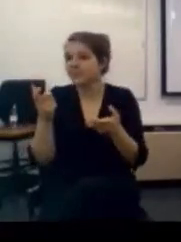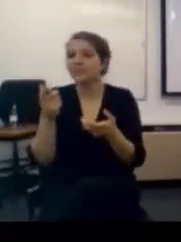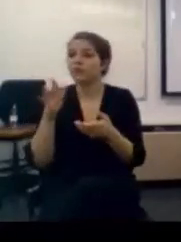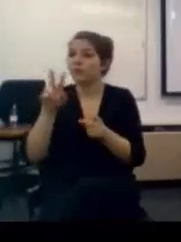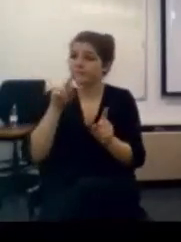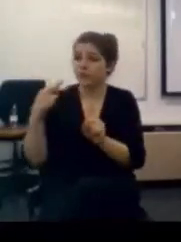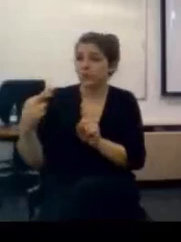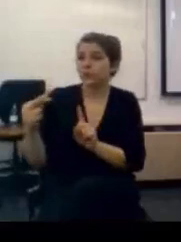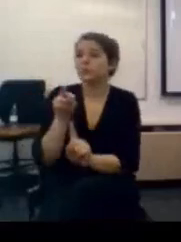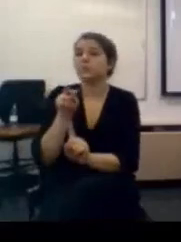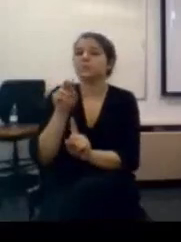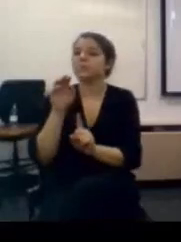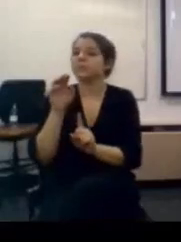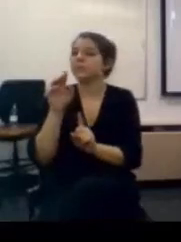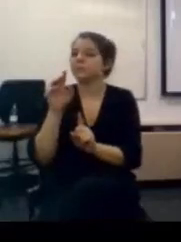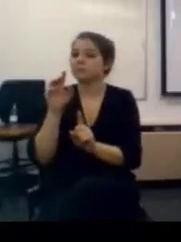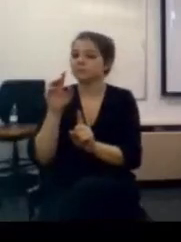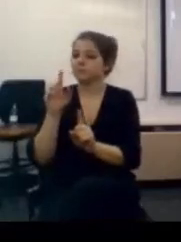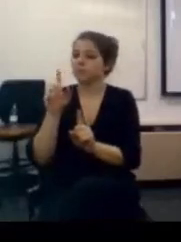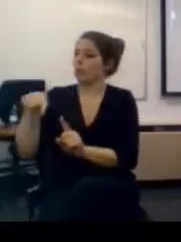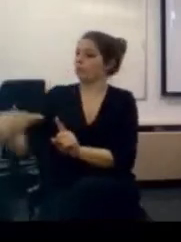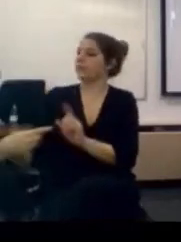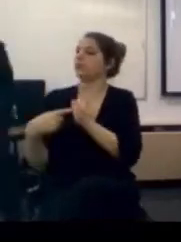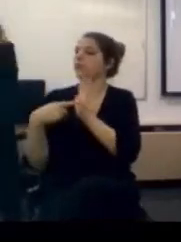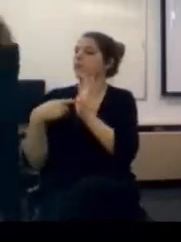speech and that their views